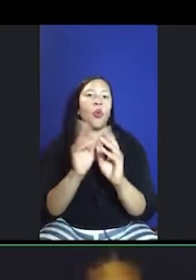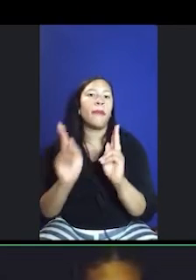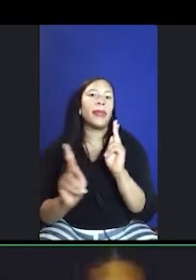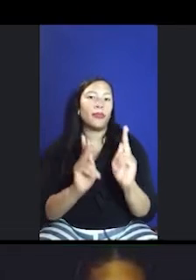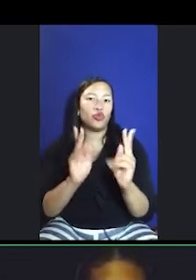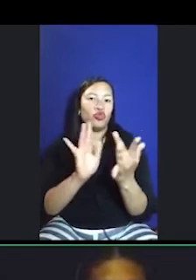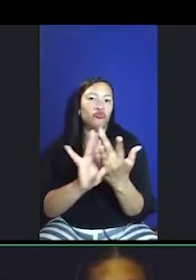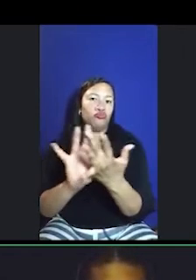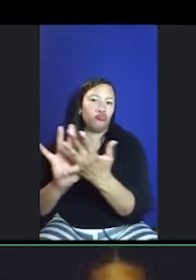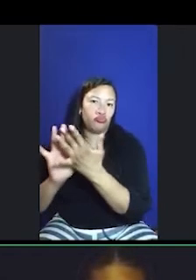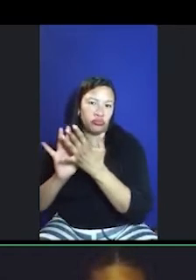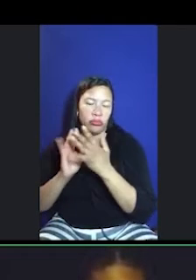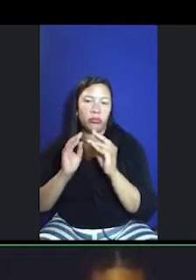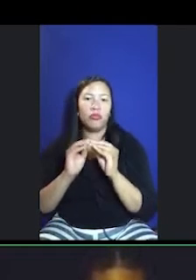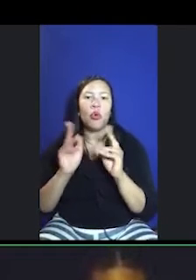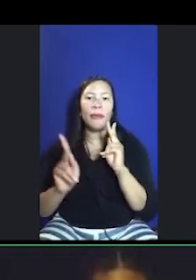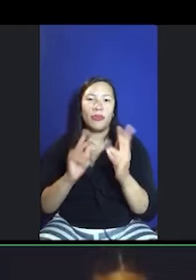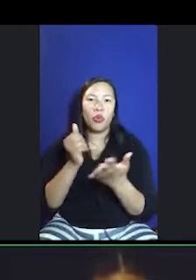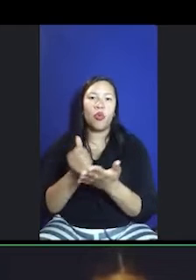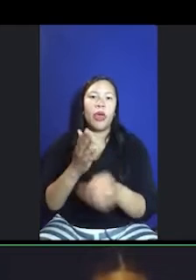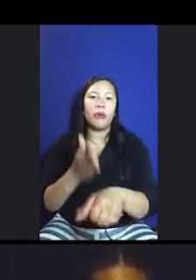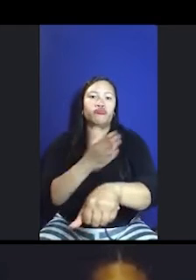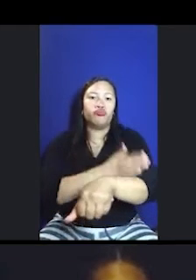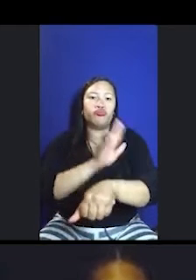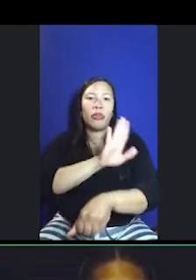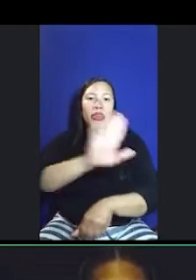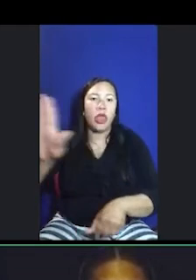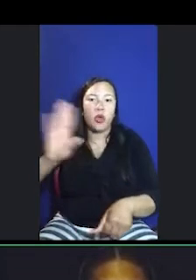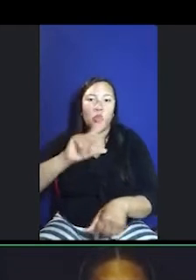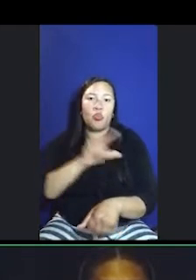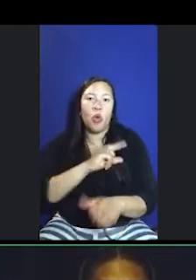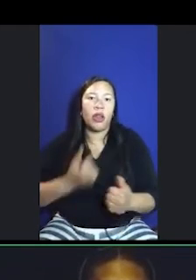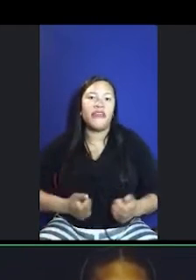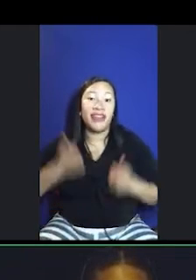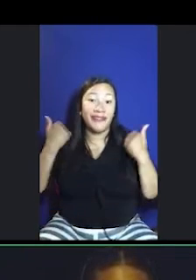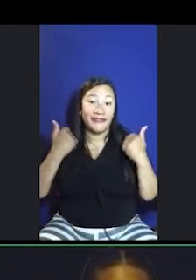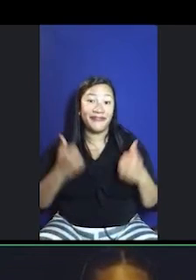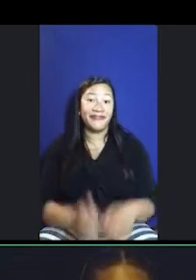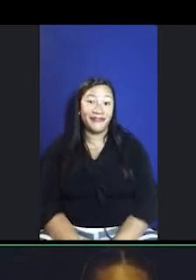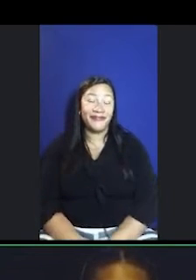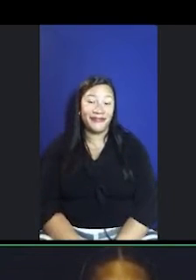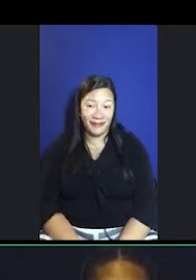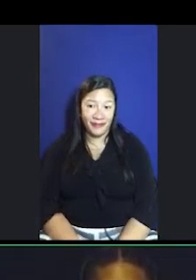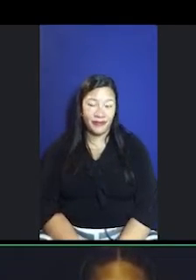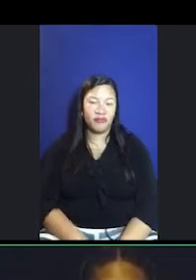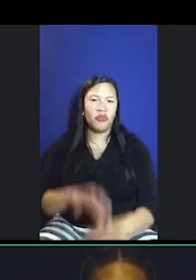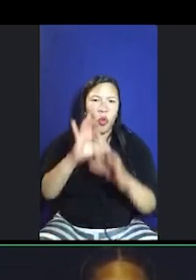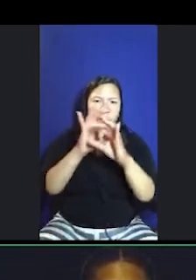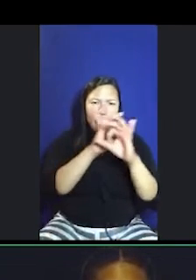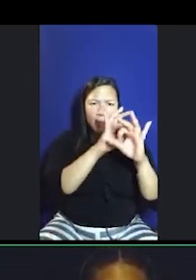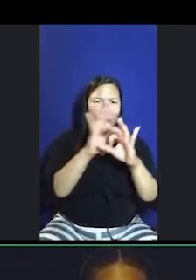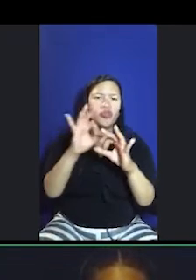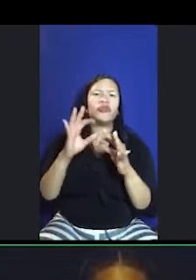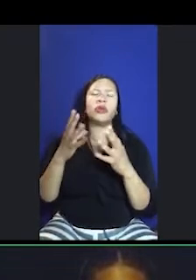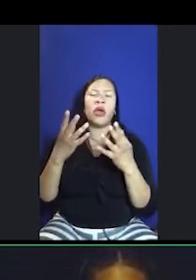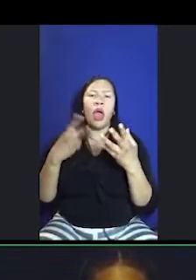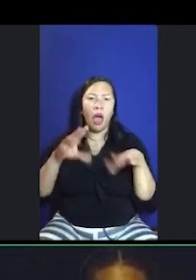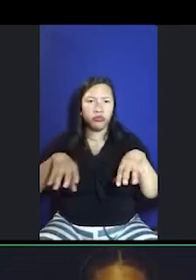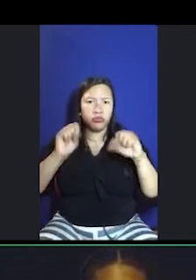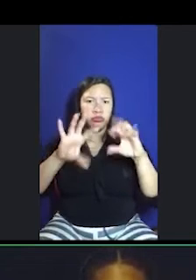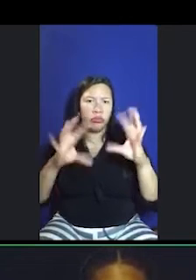more people and improve their quality of life, right? So with hypnotherapy, I'm taking classes for that right